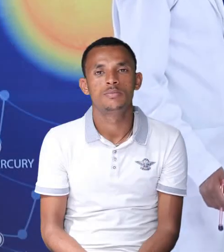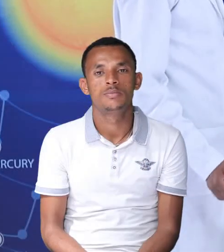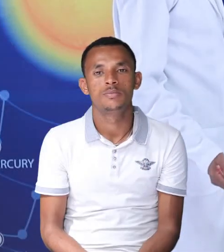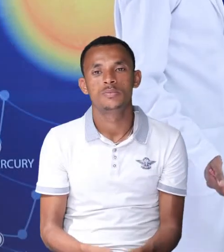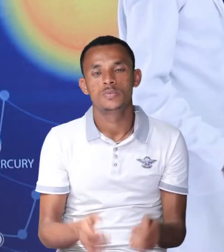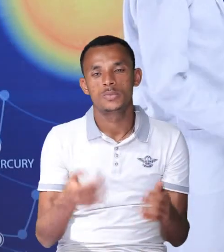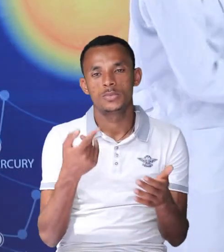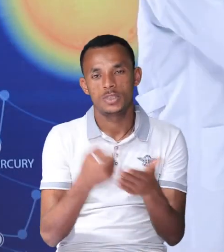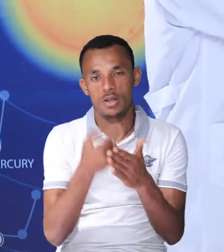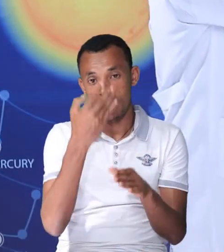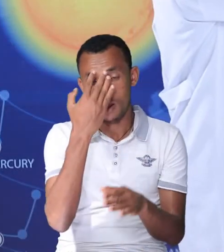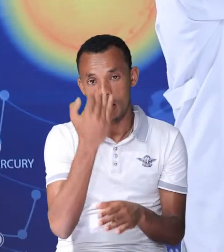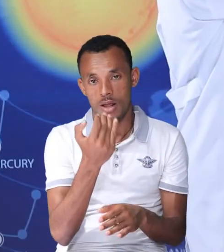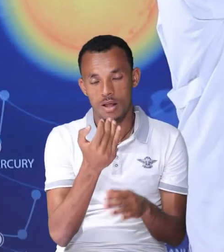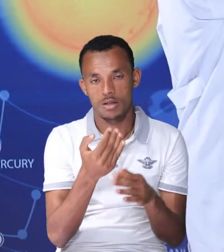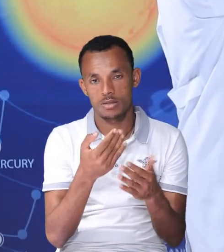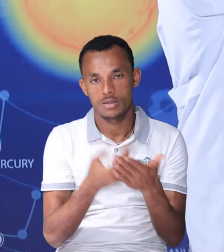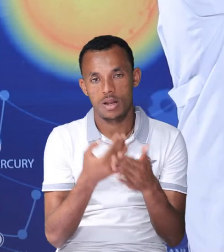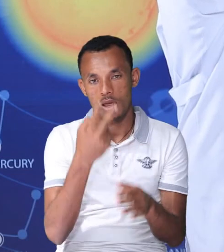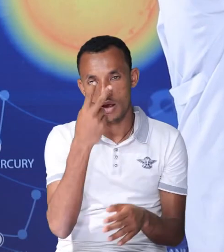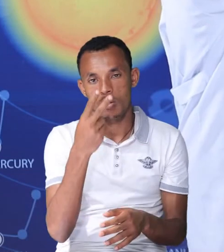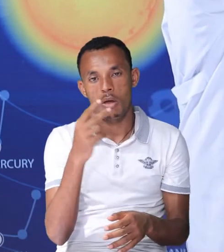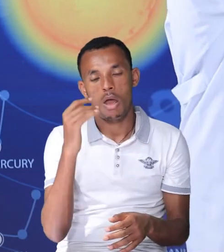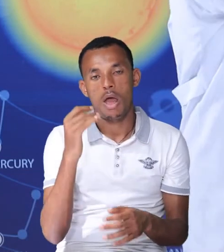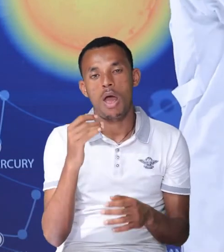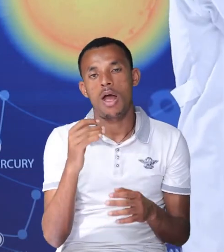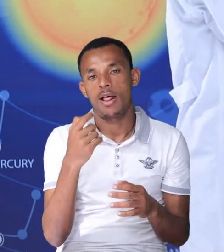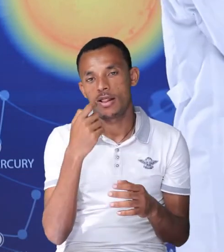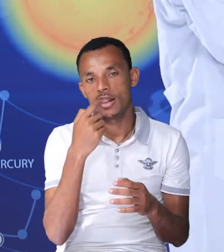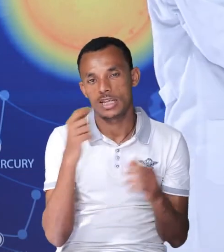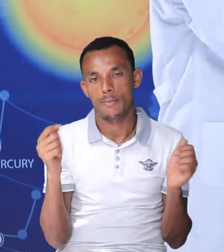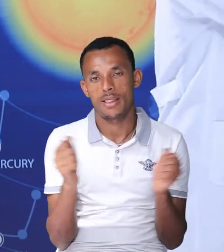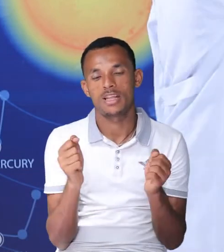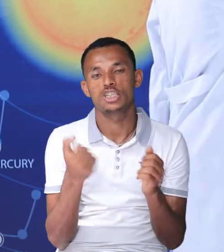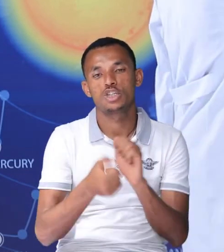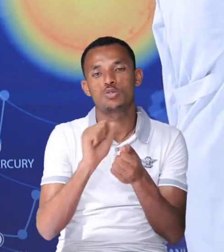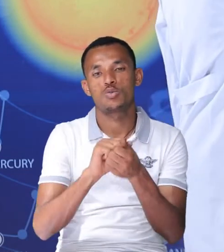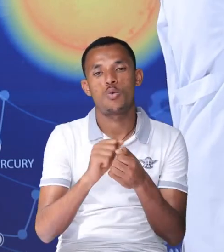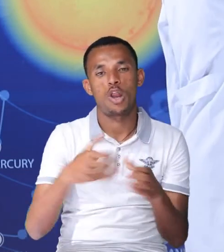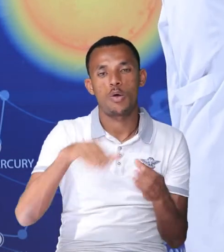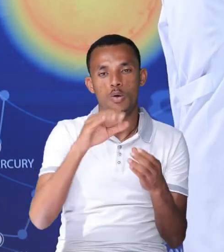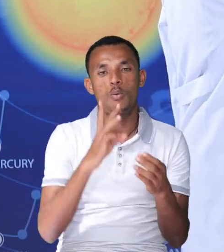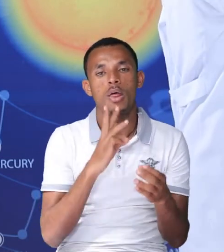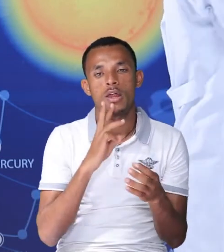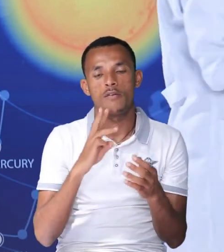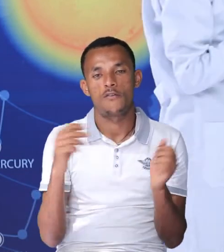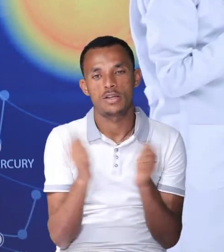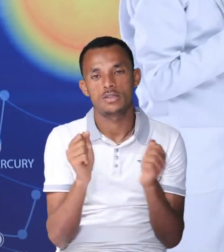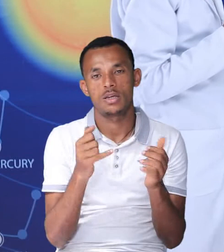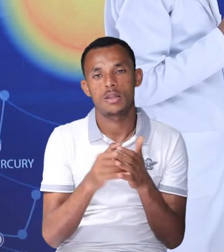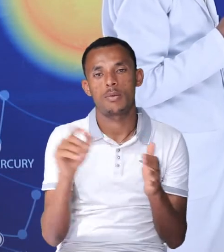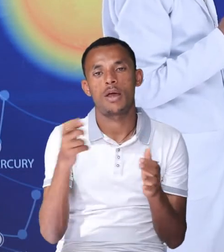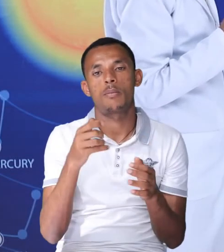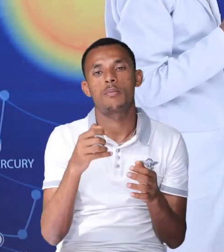What we have seen here is when ice melts, and it changes to liquid. When liquid water freezes, it